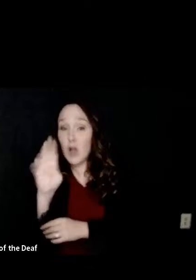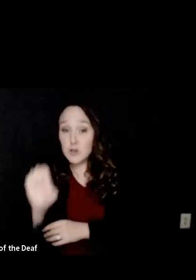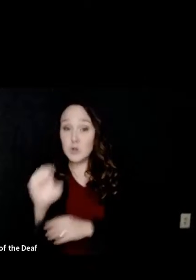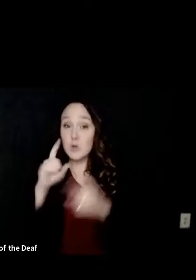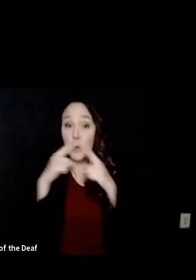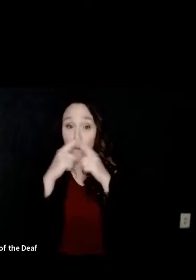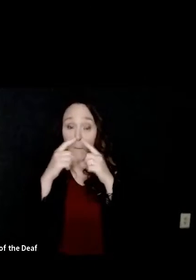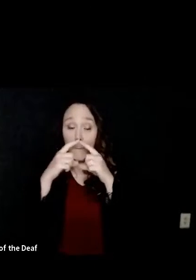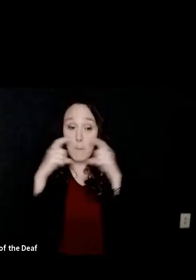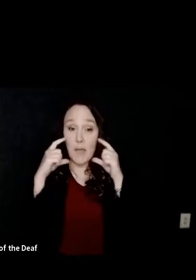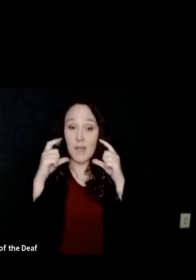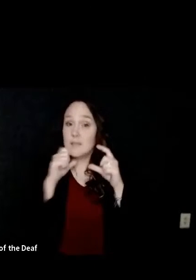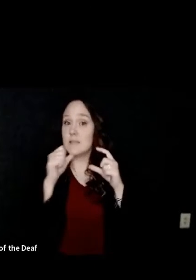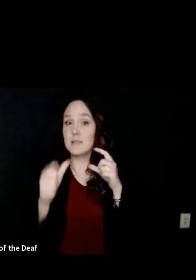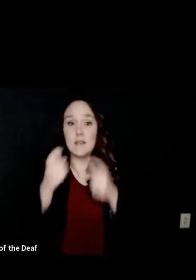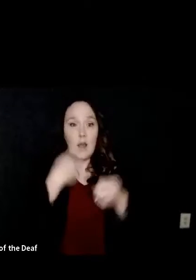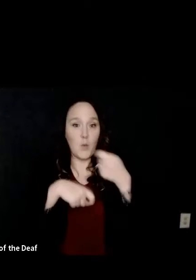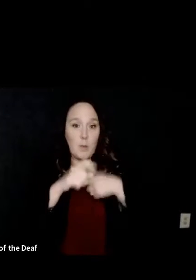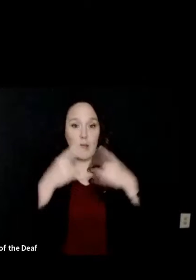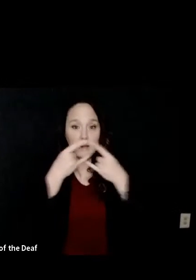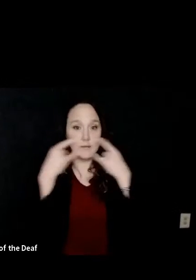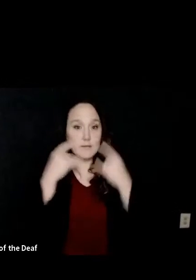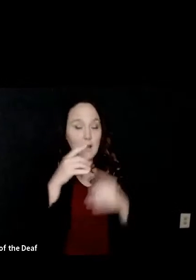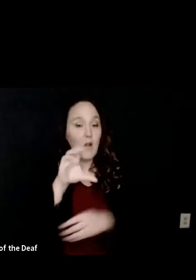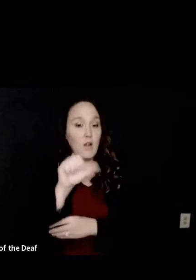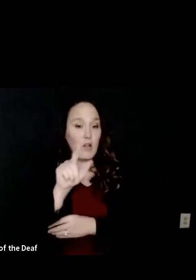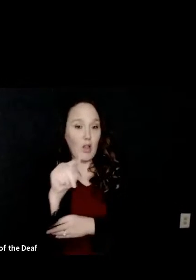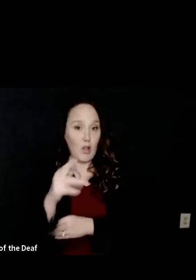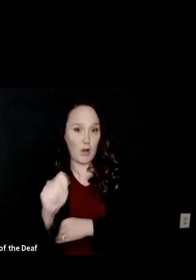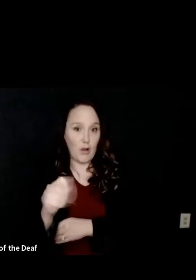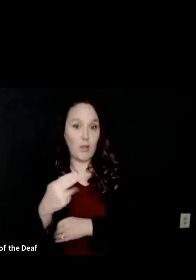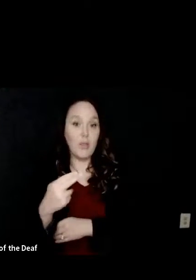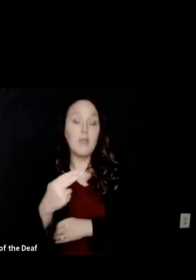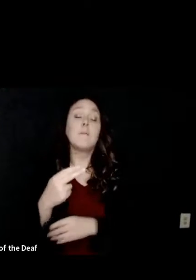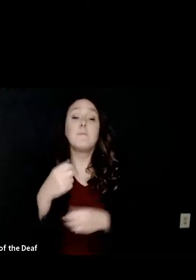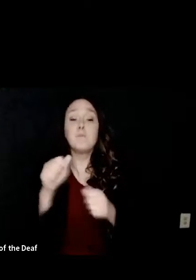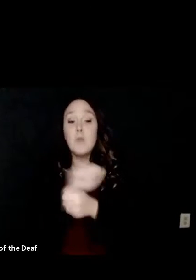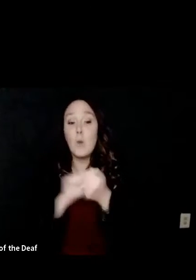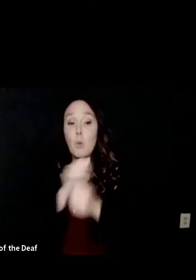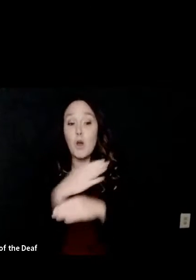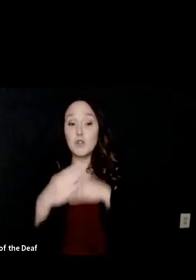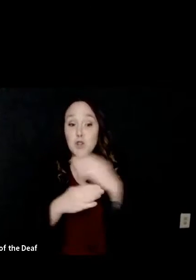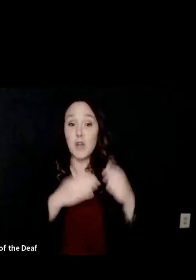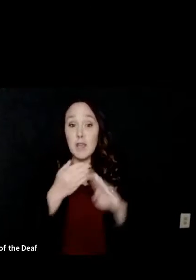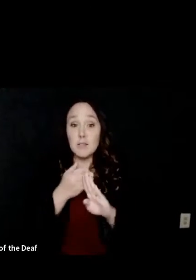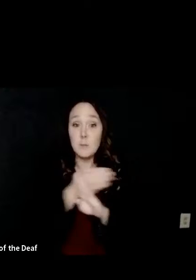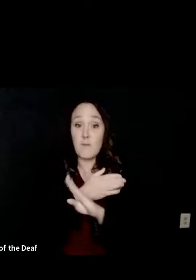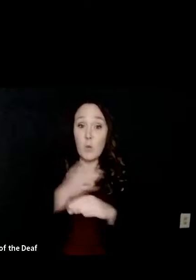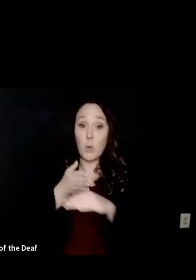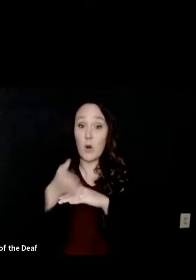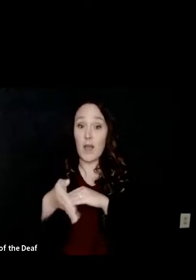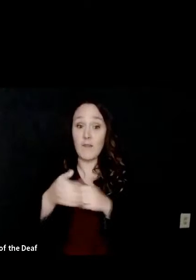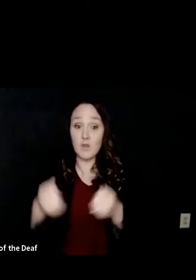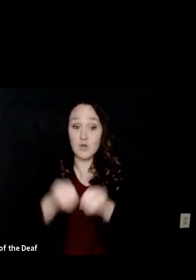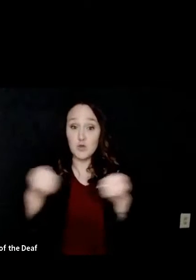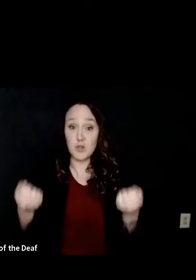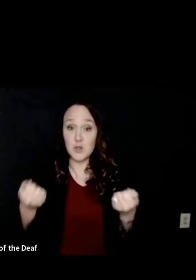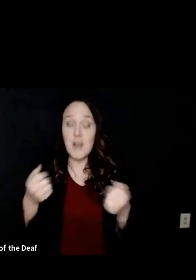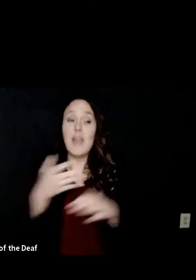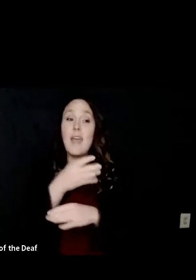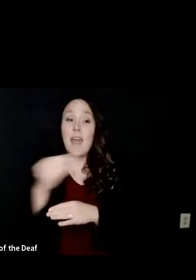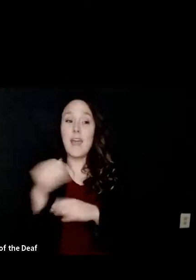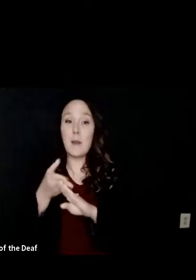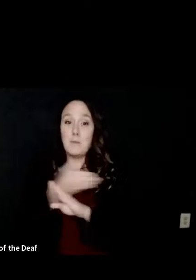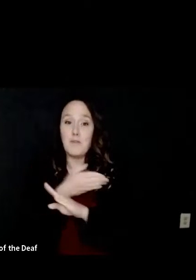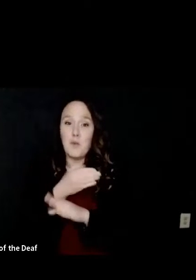mask. Wash your hands before and after trick-or-treating, and definitely make sure you wash them again before you dig into the